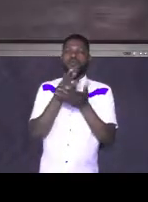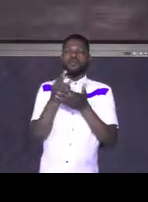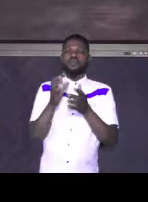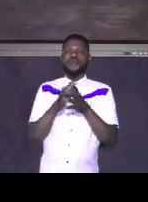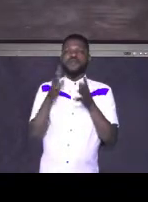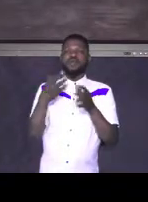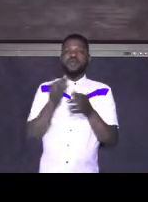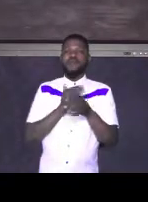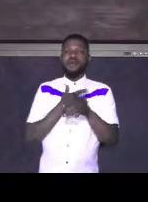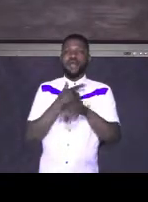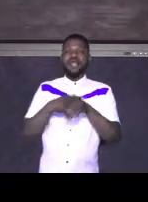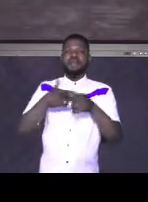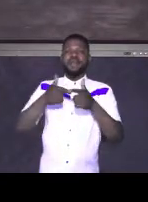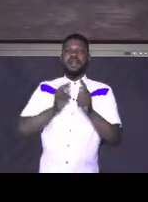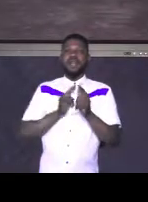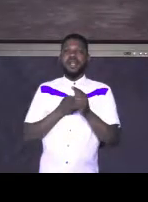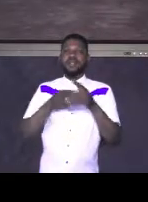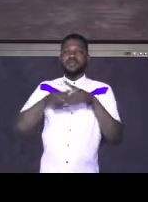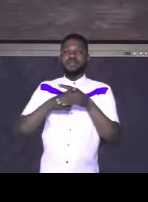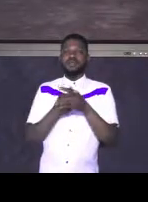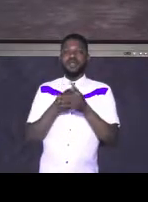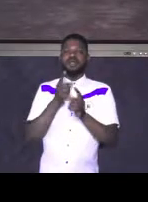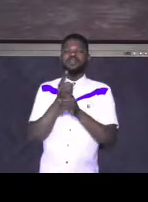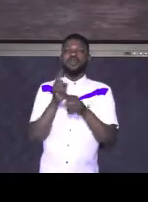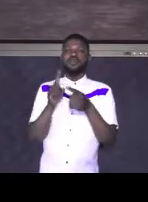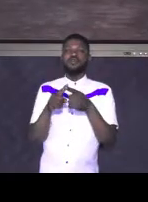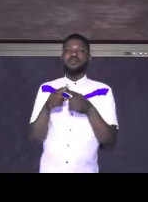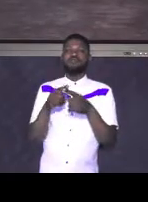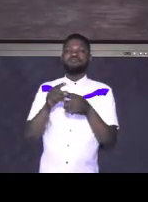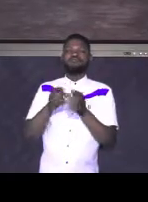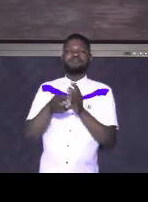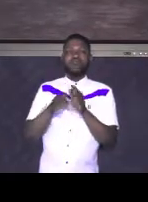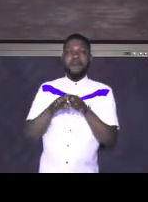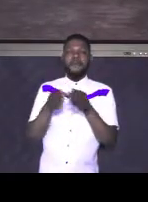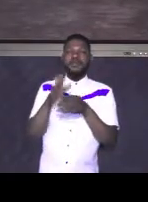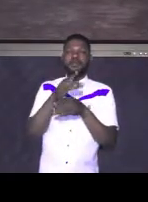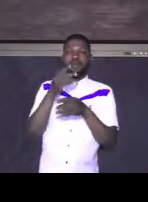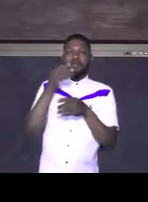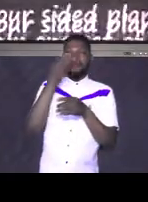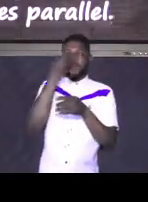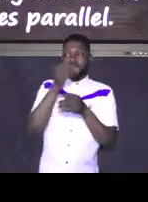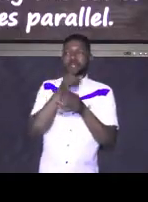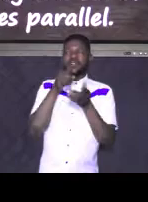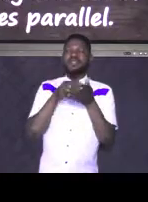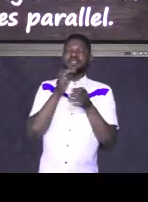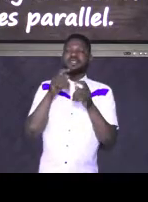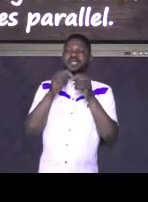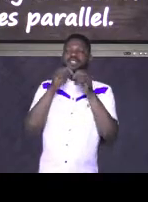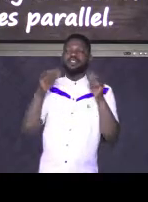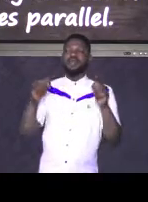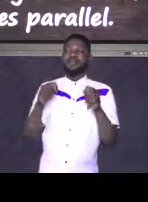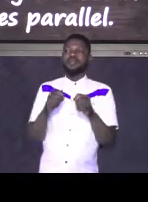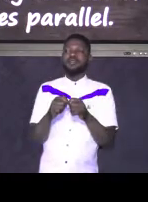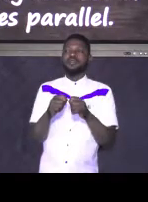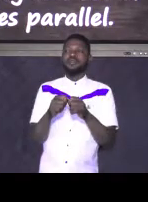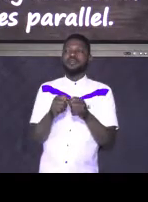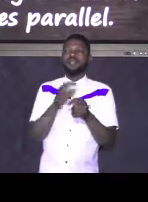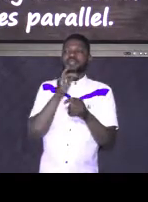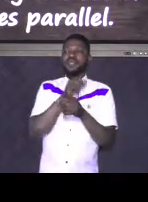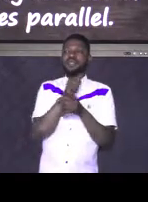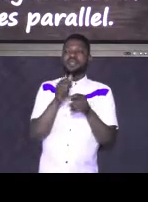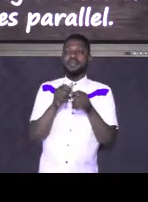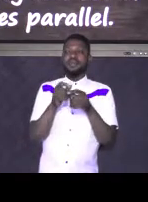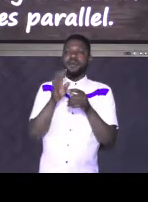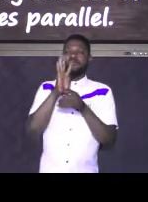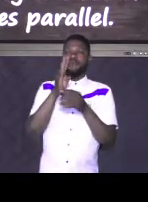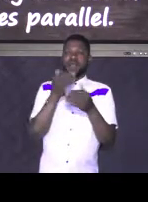without wasting much time, let's just begin. Just to joggle your memory, a trapezoid, this is a trapezoid. A